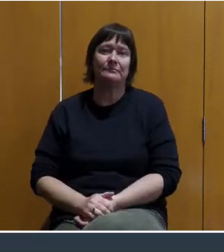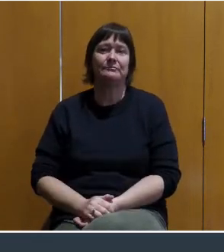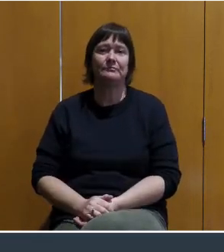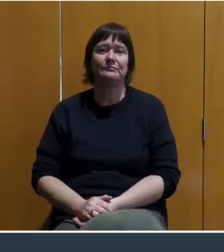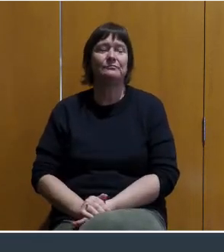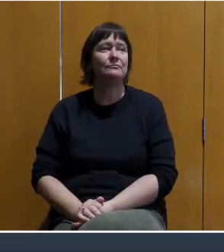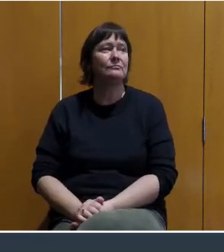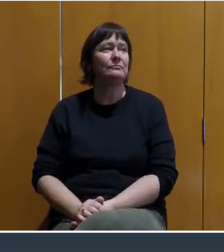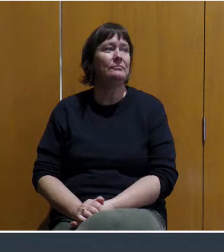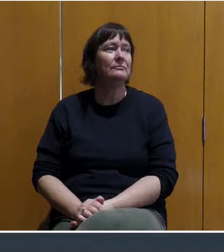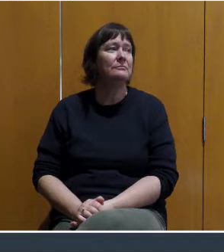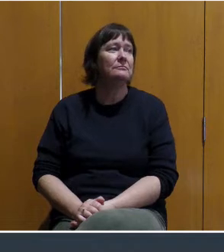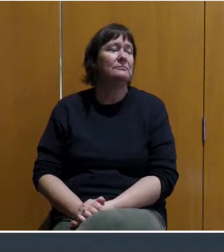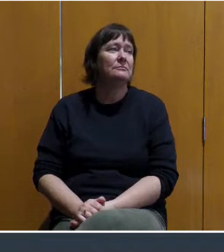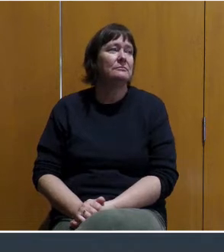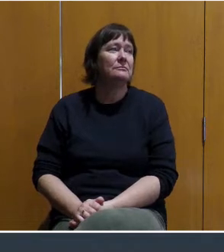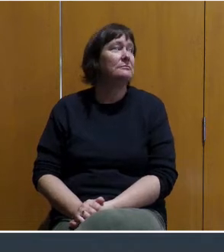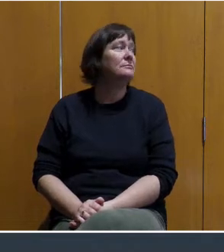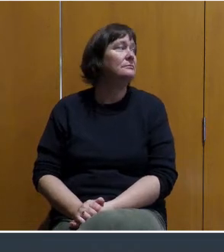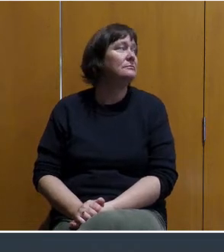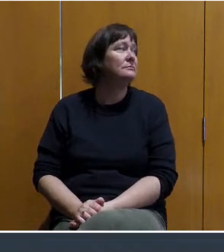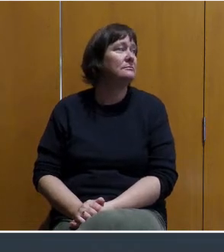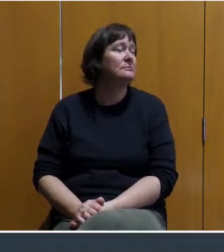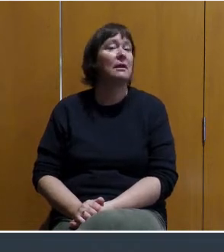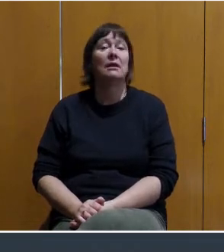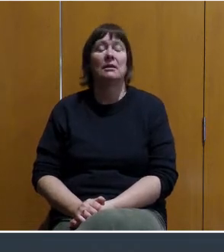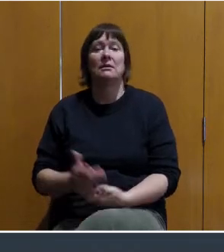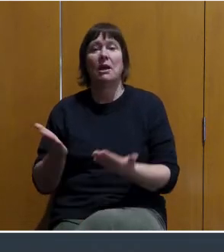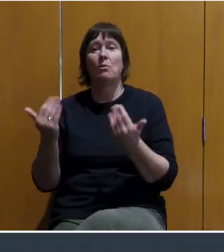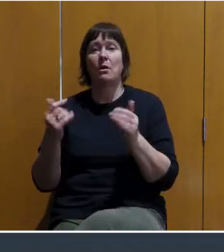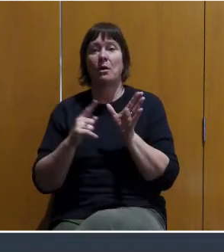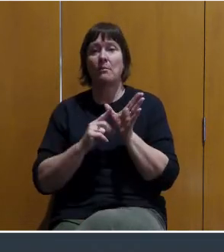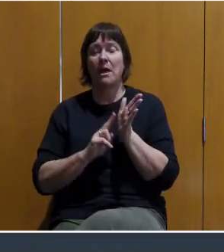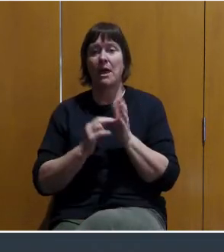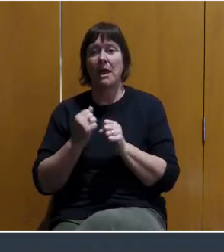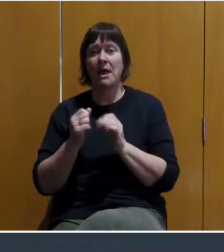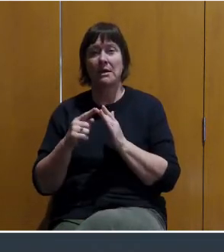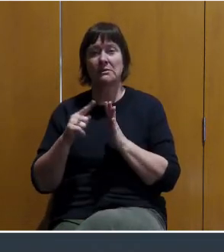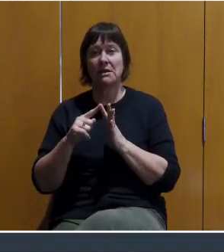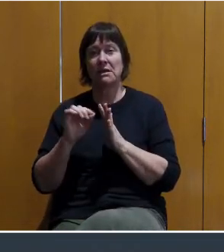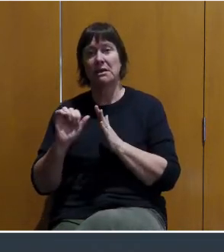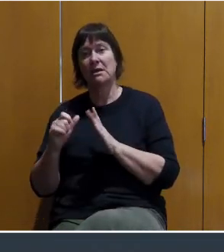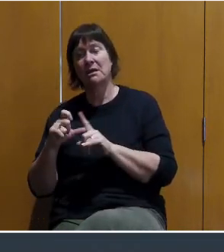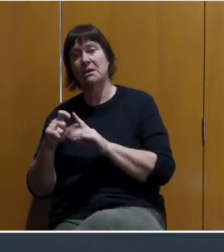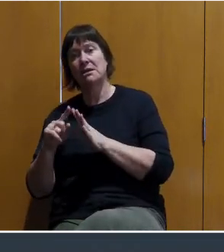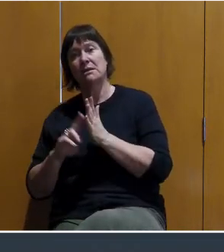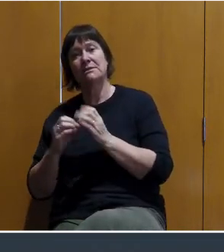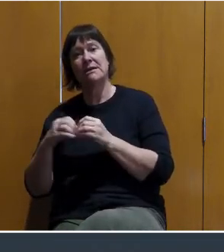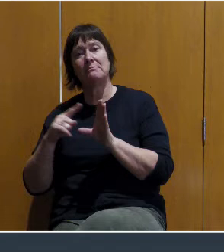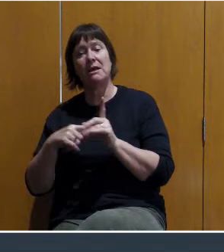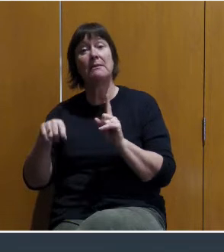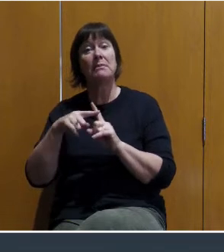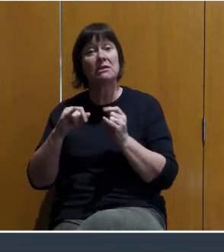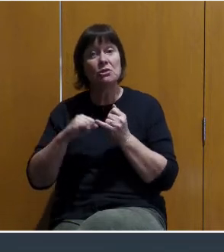Thanks, everybody. Thank you. I'd like to welcome Angie Denby, and have we got Sue with you as well today?